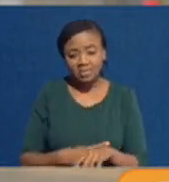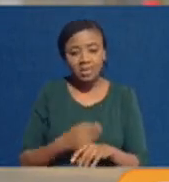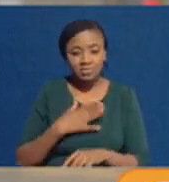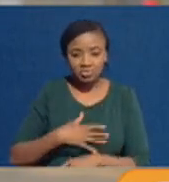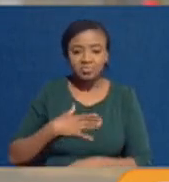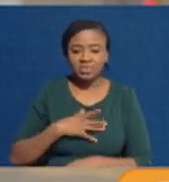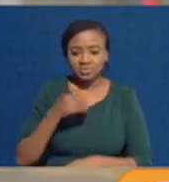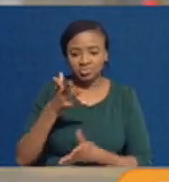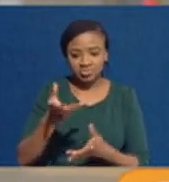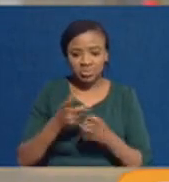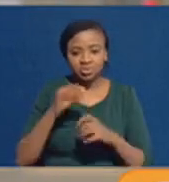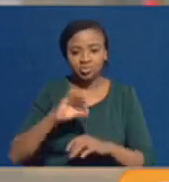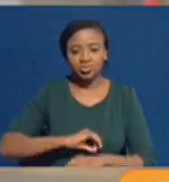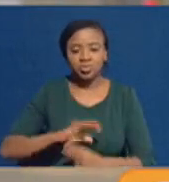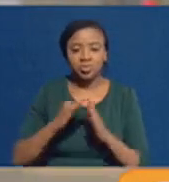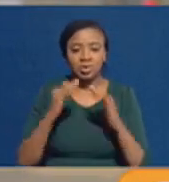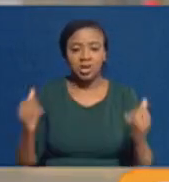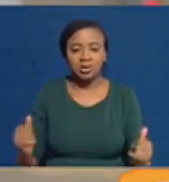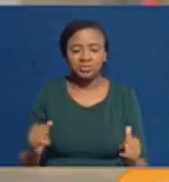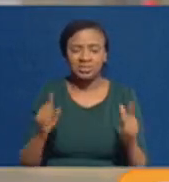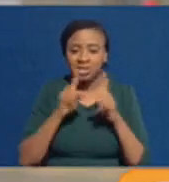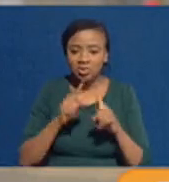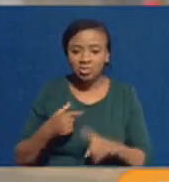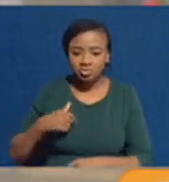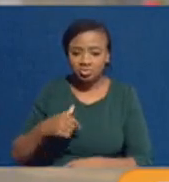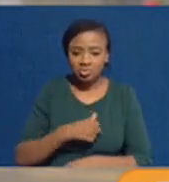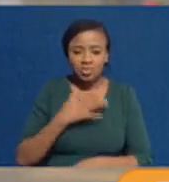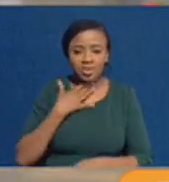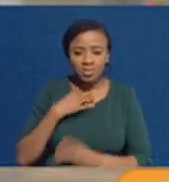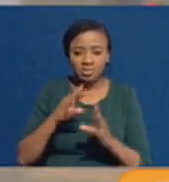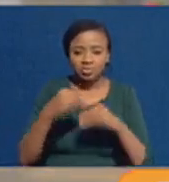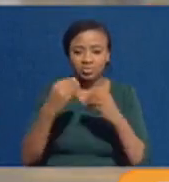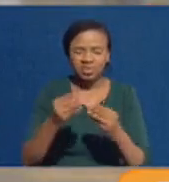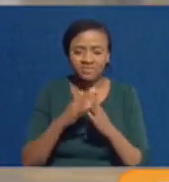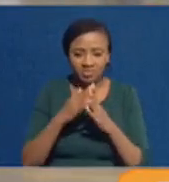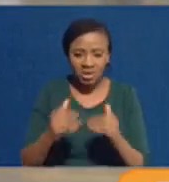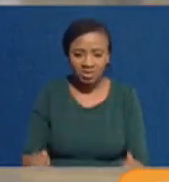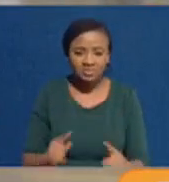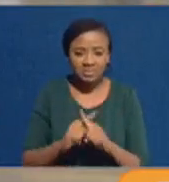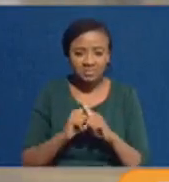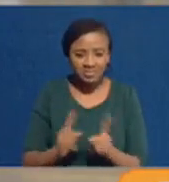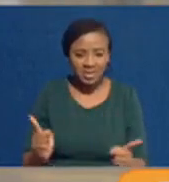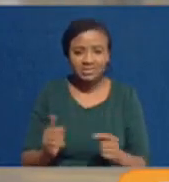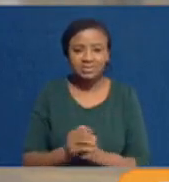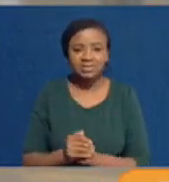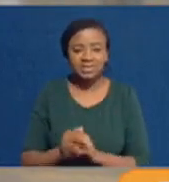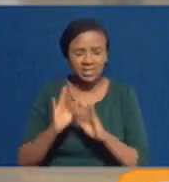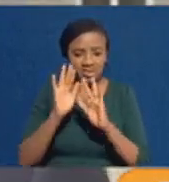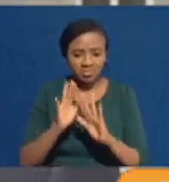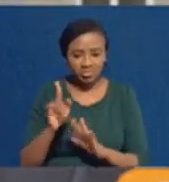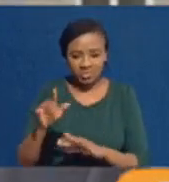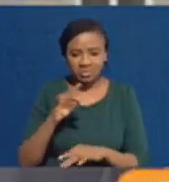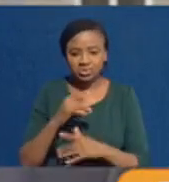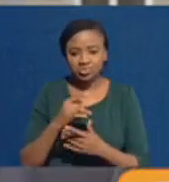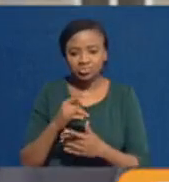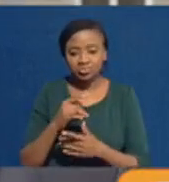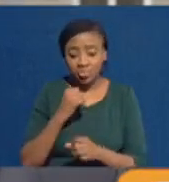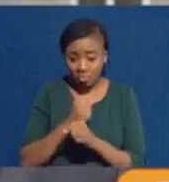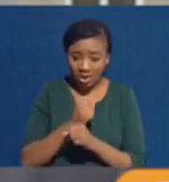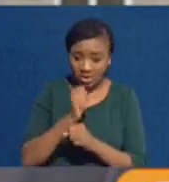uwe na nyumba. Na tunataka kutukupatia kazi ya Serenity, lakini tunataka ukuwe na nyumba. One of